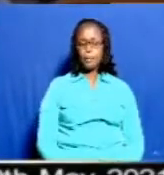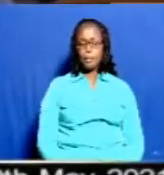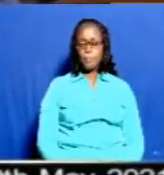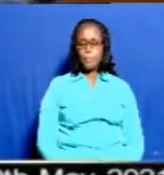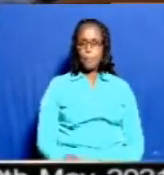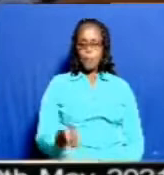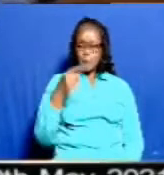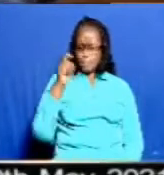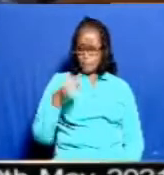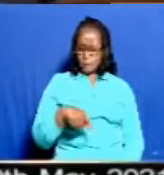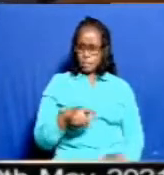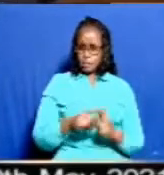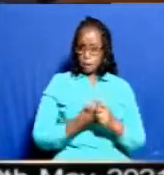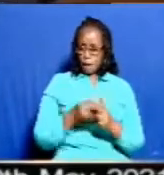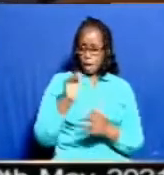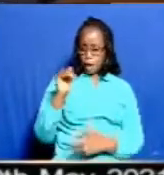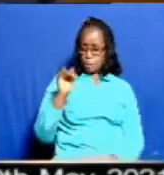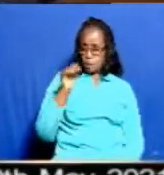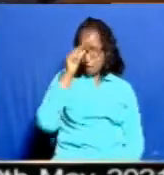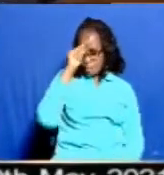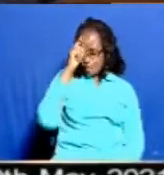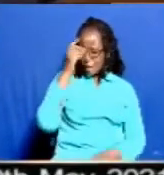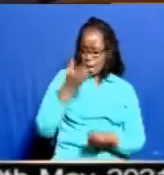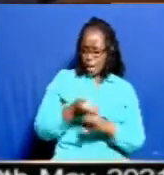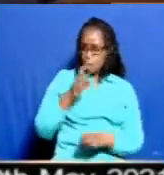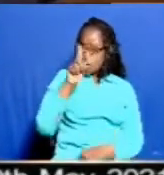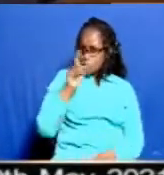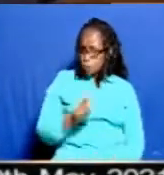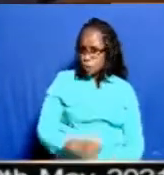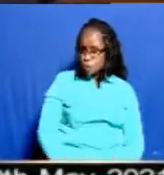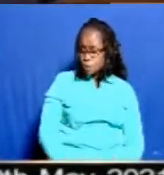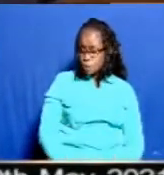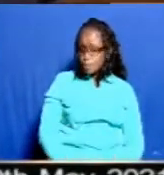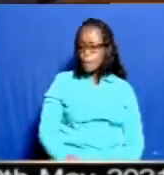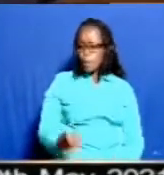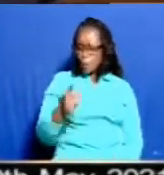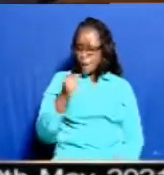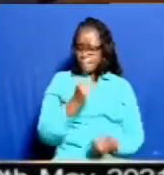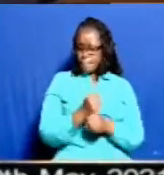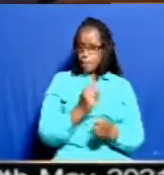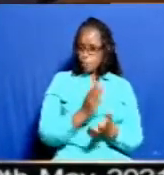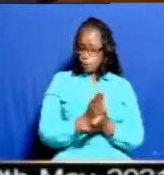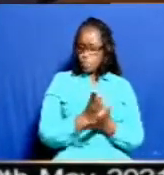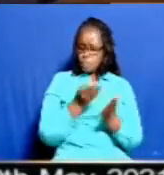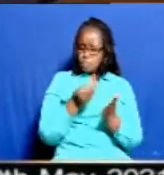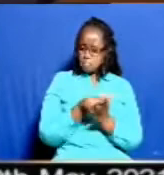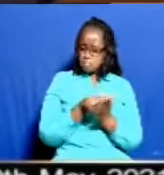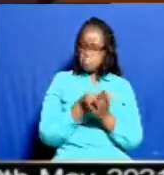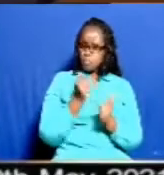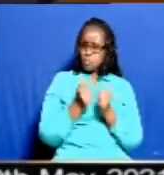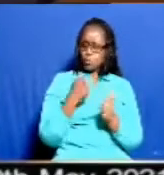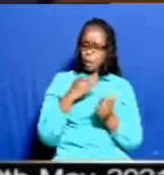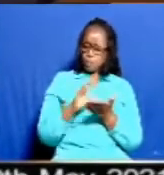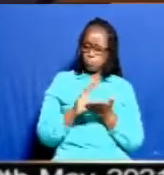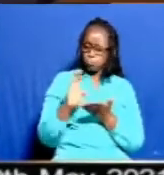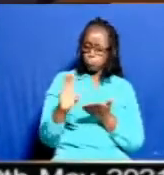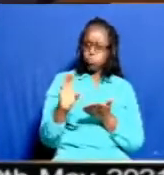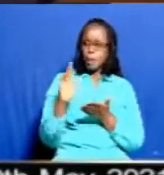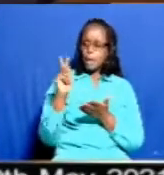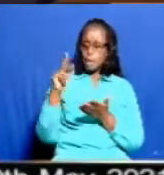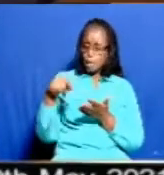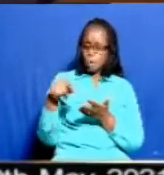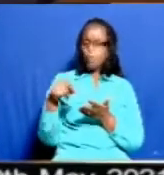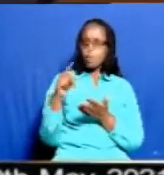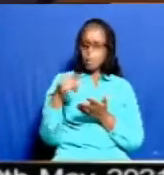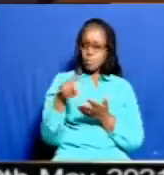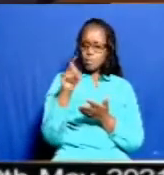asking the government the hard questions and make sure that the more money we give to the Kenyans through Parliament, the more they also become more